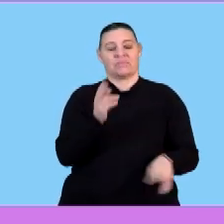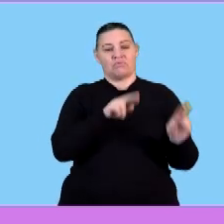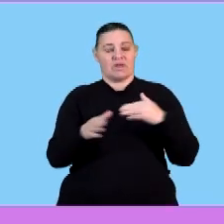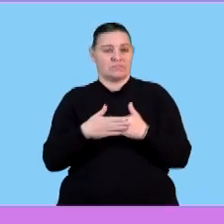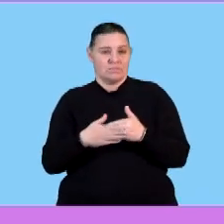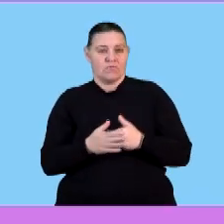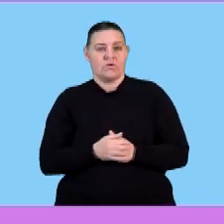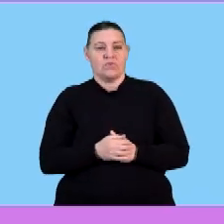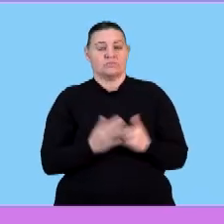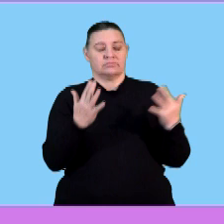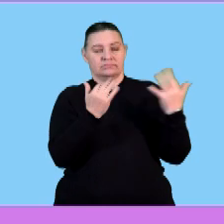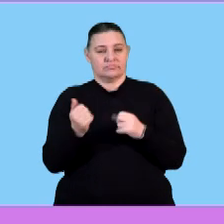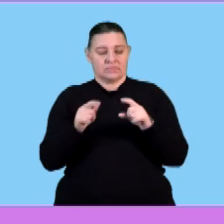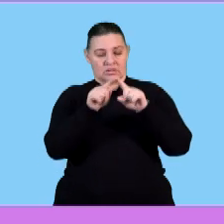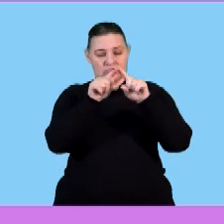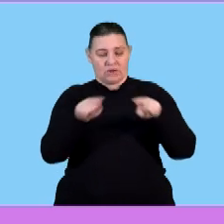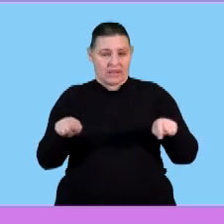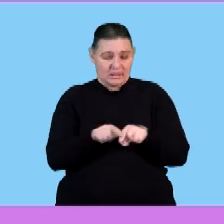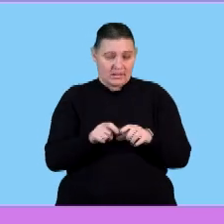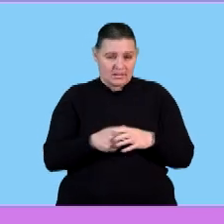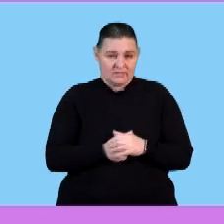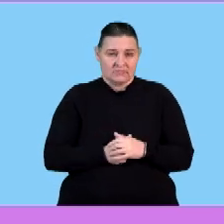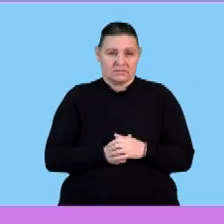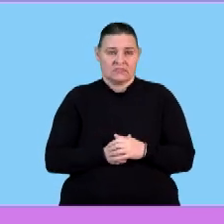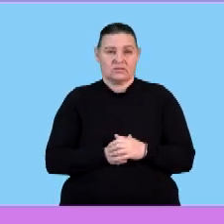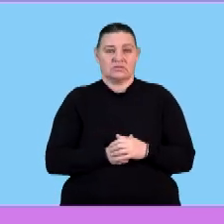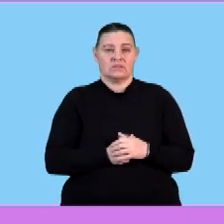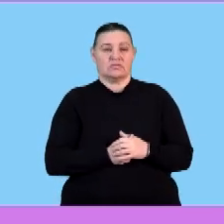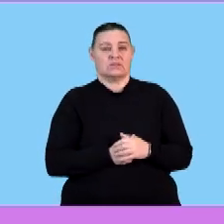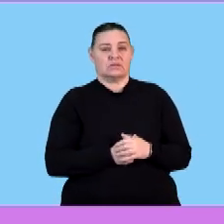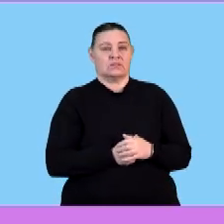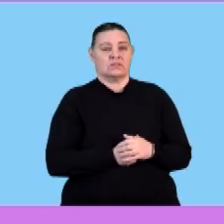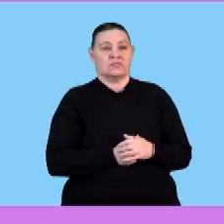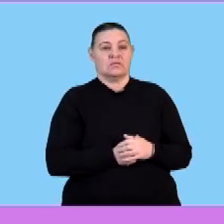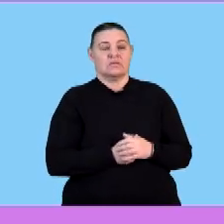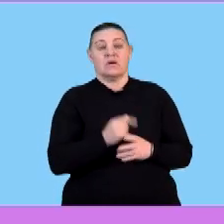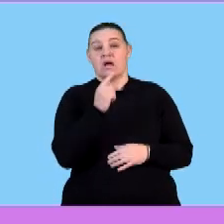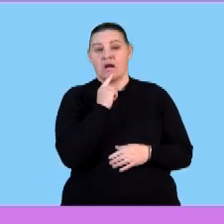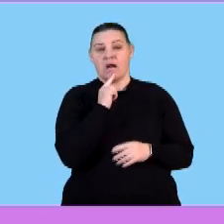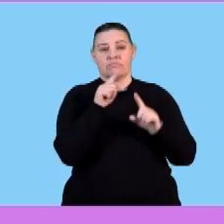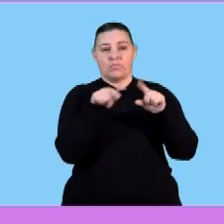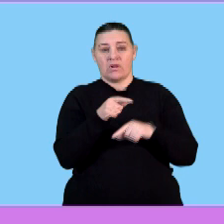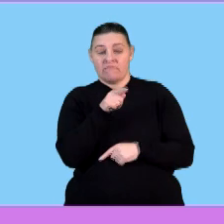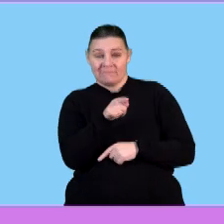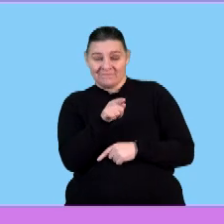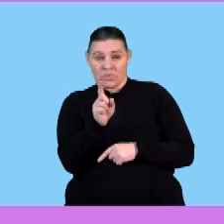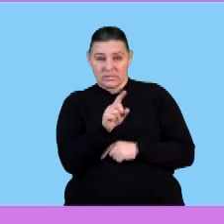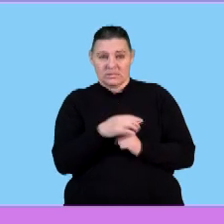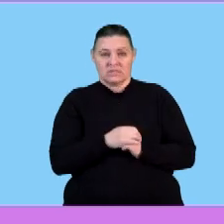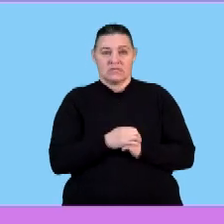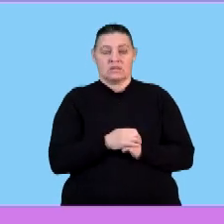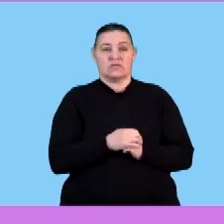on the next page. So, calculate the perimeter of the following shapes. I've got a triangle. So the perimeter of the